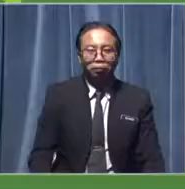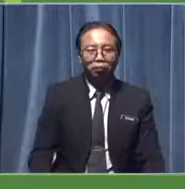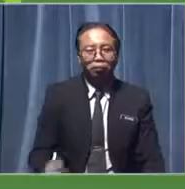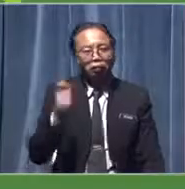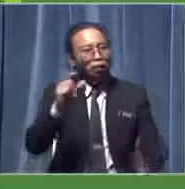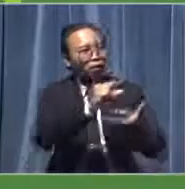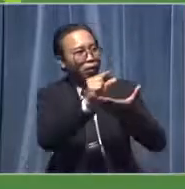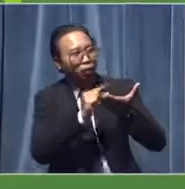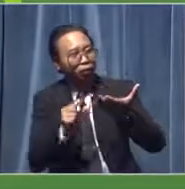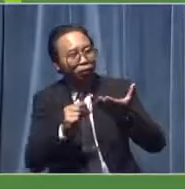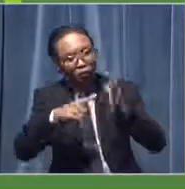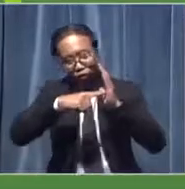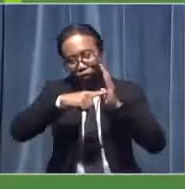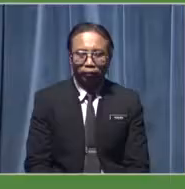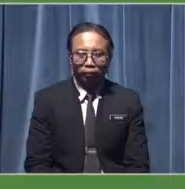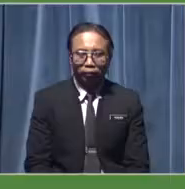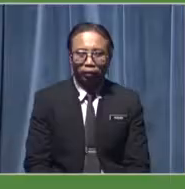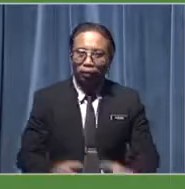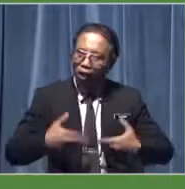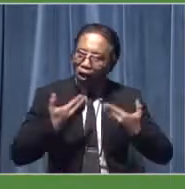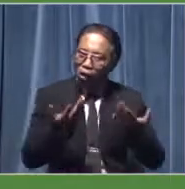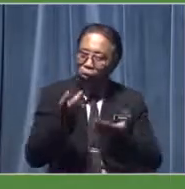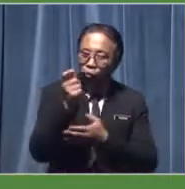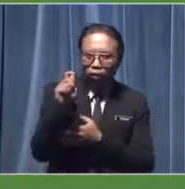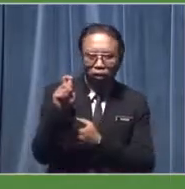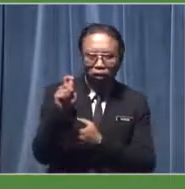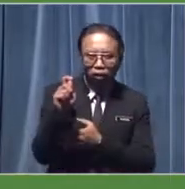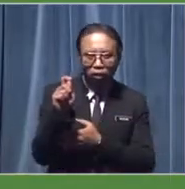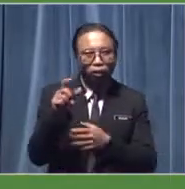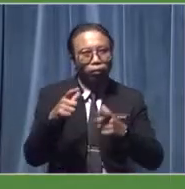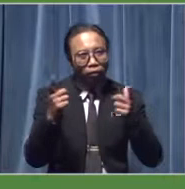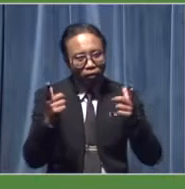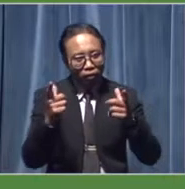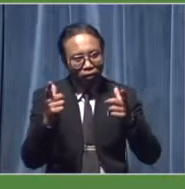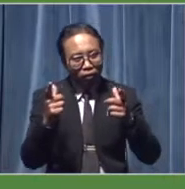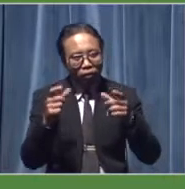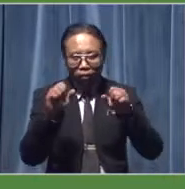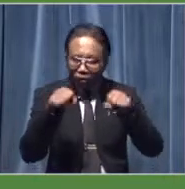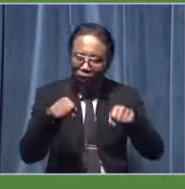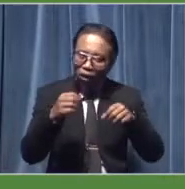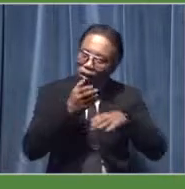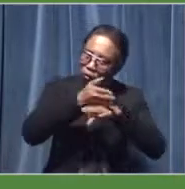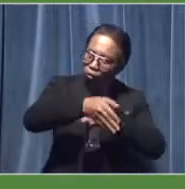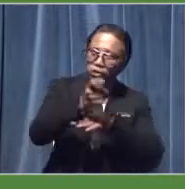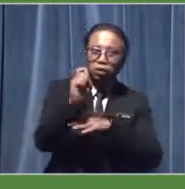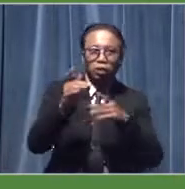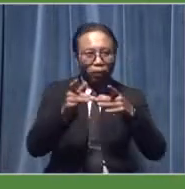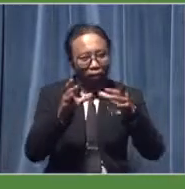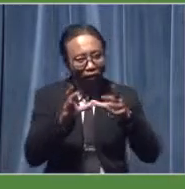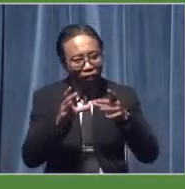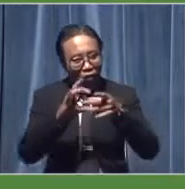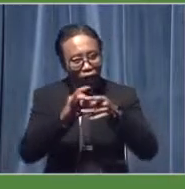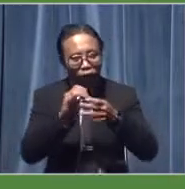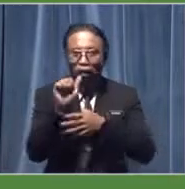The graph shows how the potential difference across the plates of a